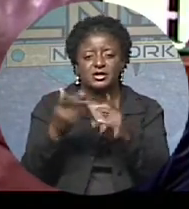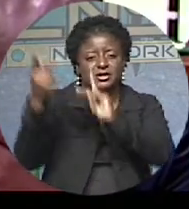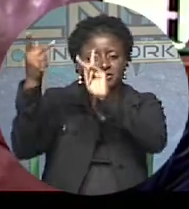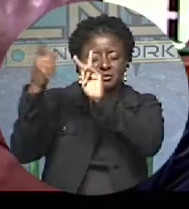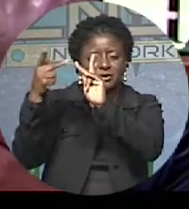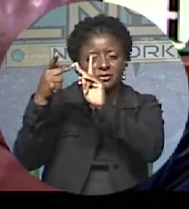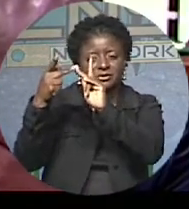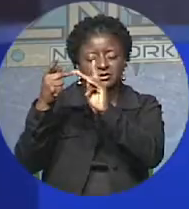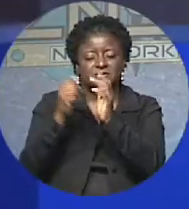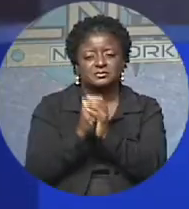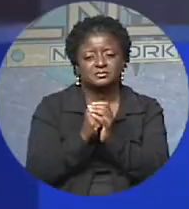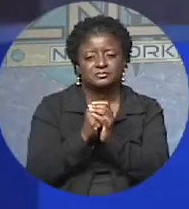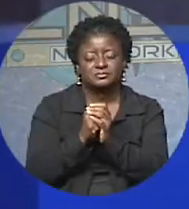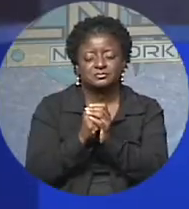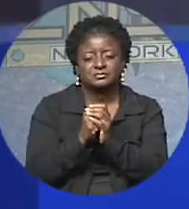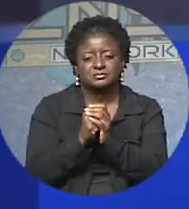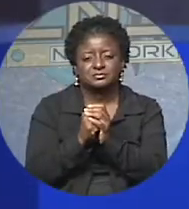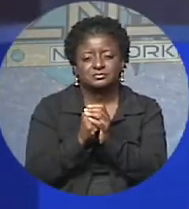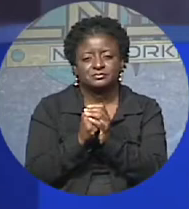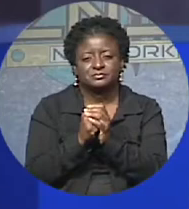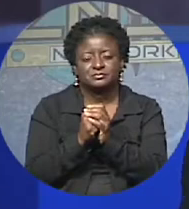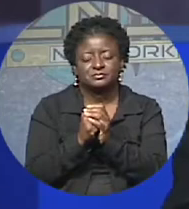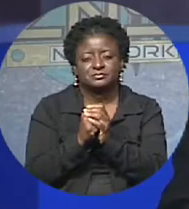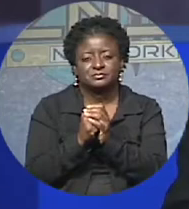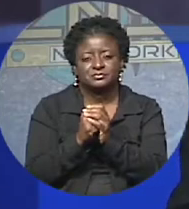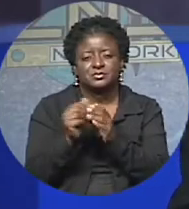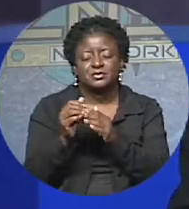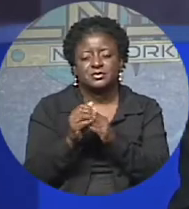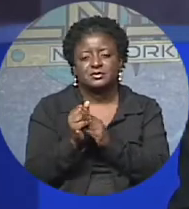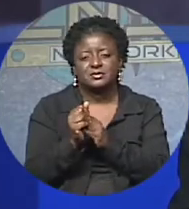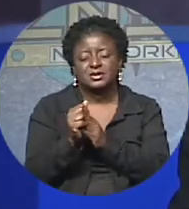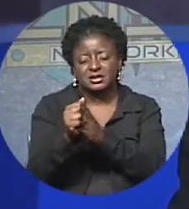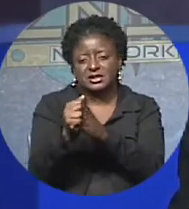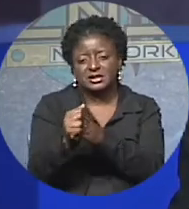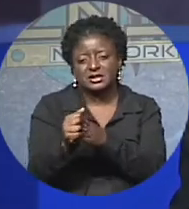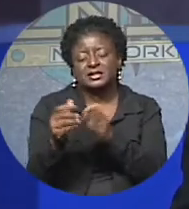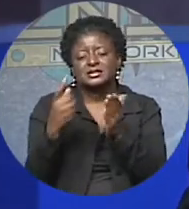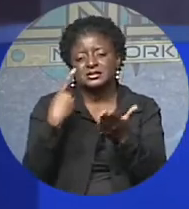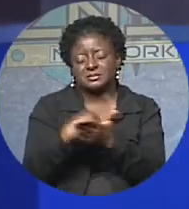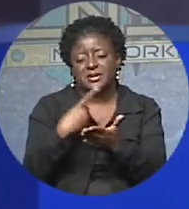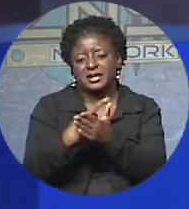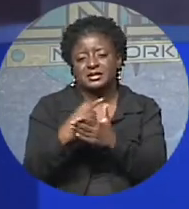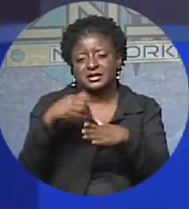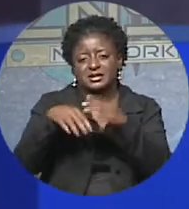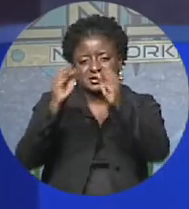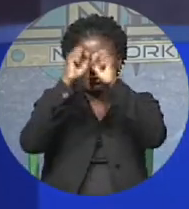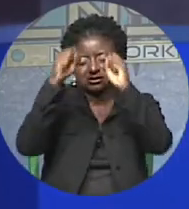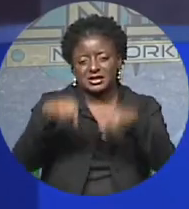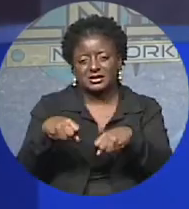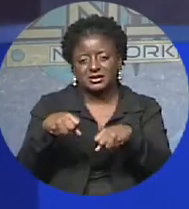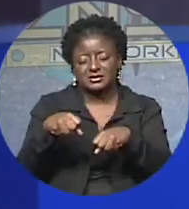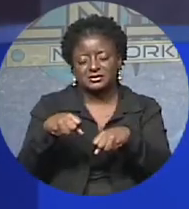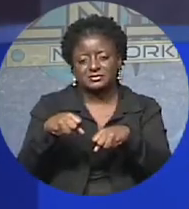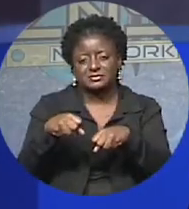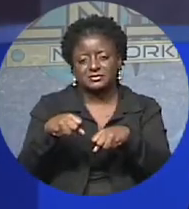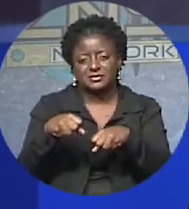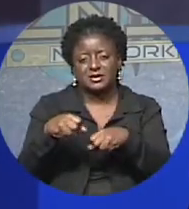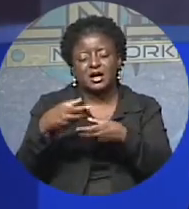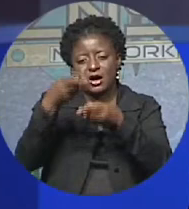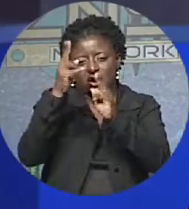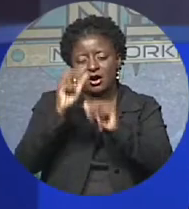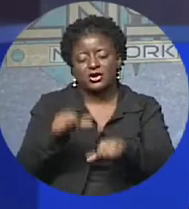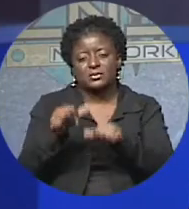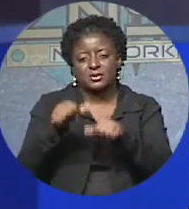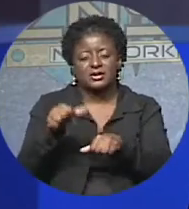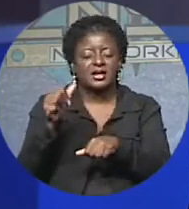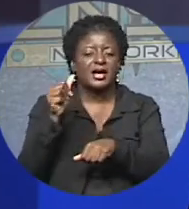which it was intended. Well, leading off the debate in the Senate this morning was Leader of Government Business, the Honorable Alison